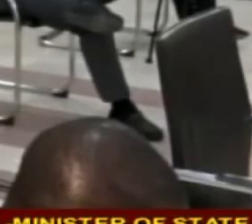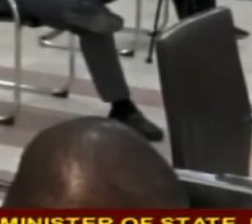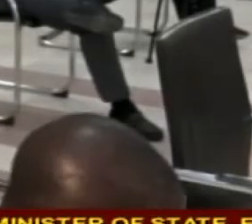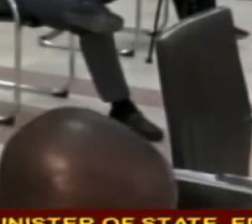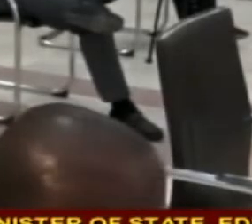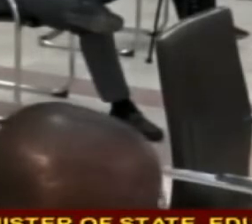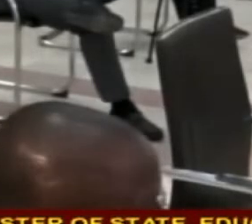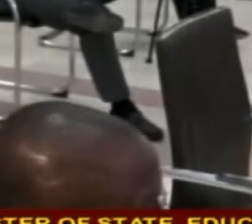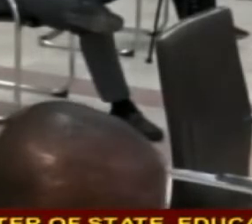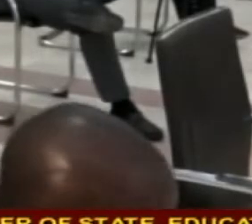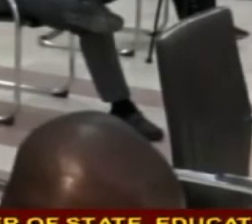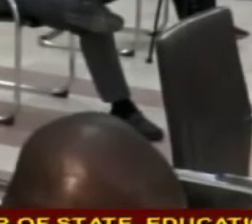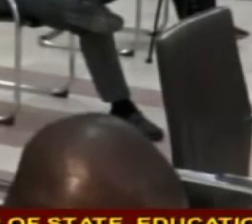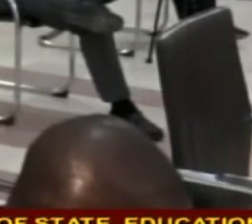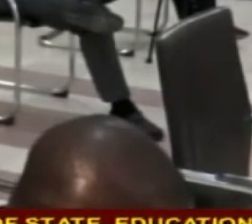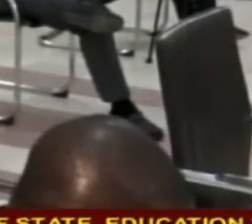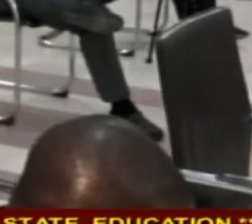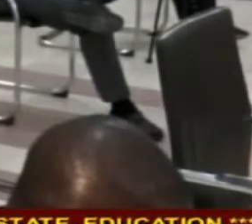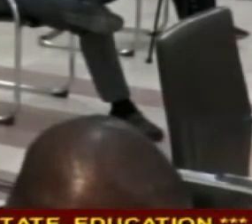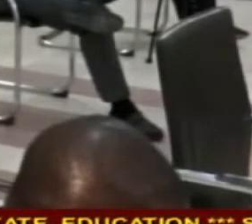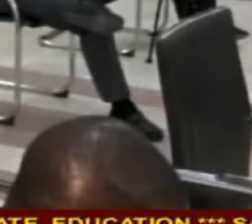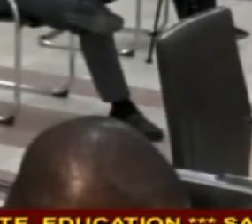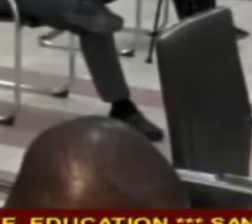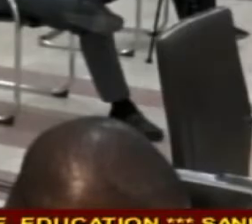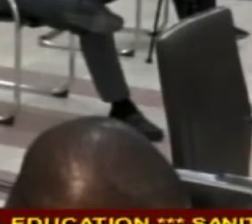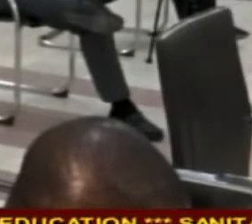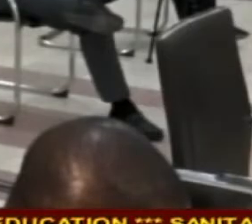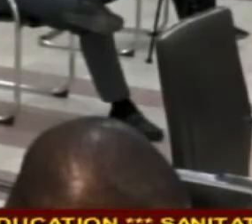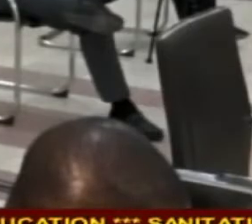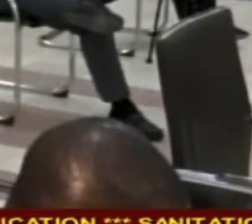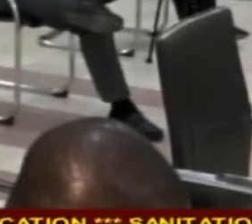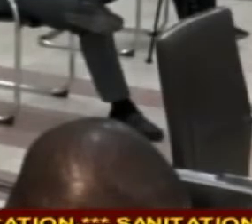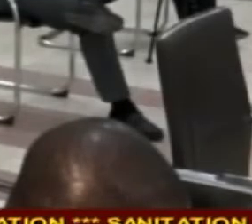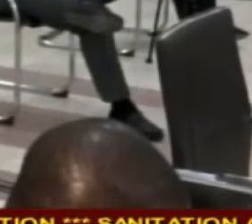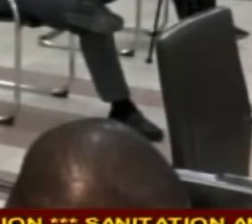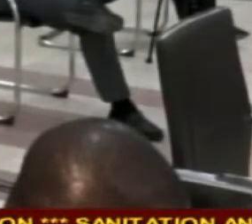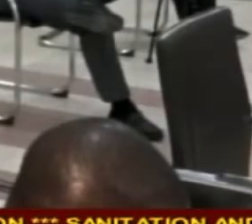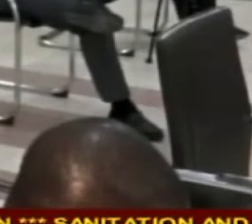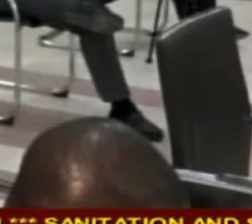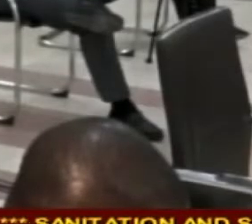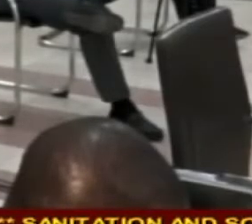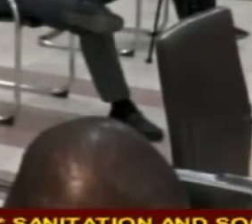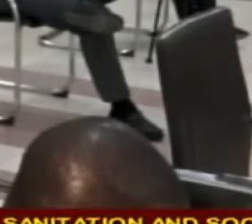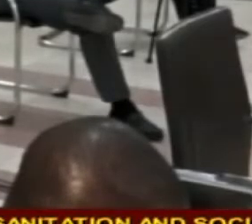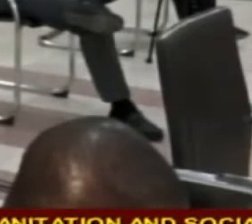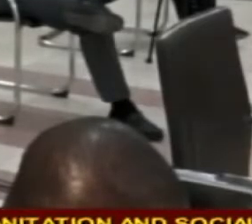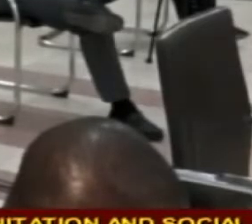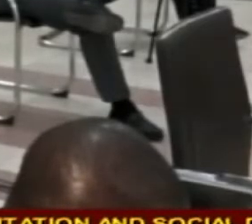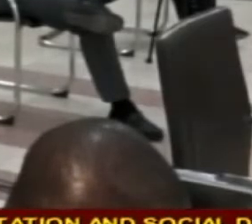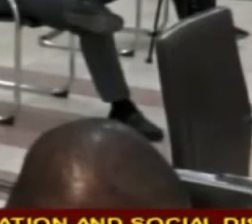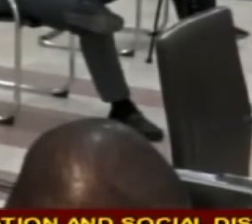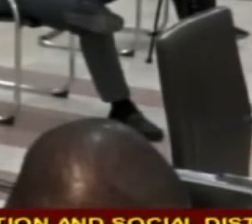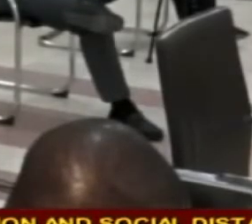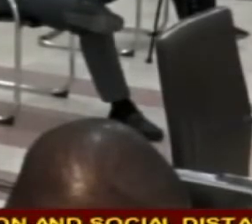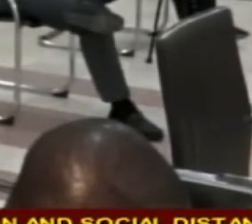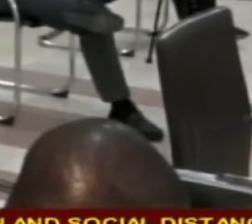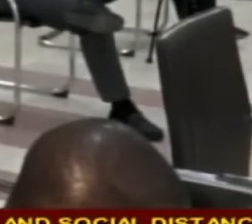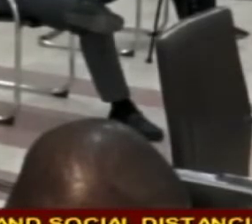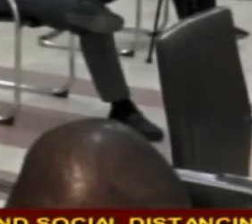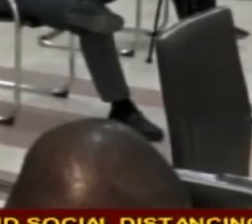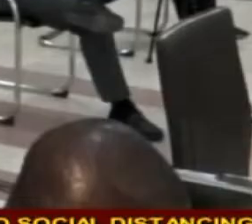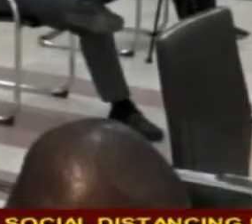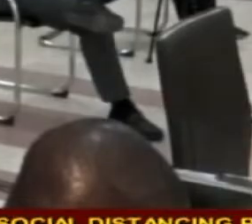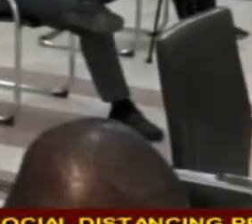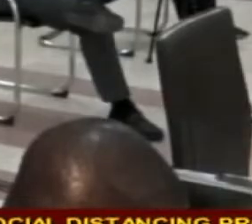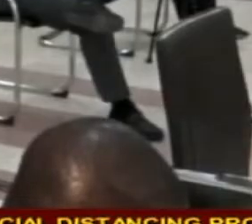I believe I have a few questions. So the first one has to do with the doctor that was assaulted while on essential duty. And we are hearing this for